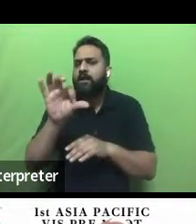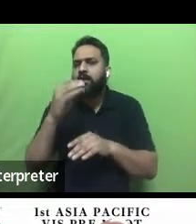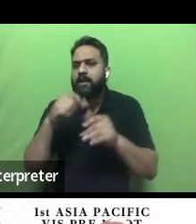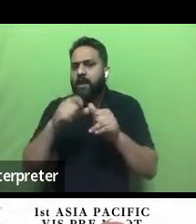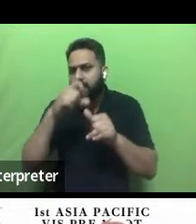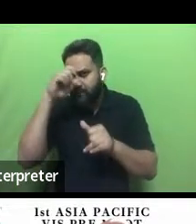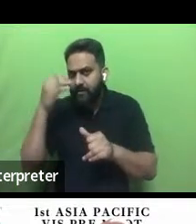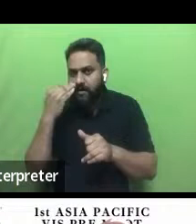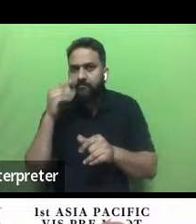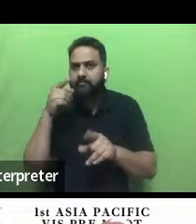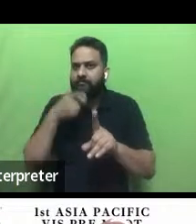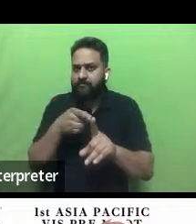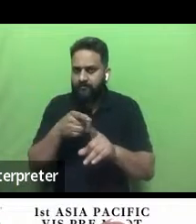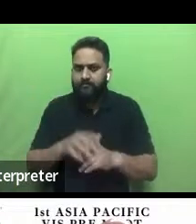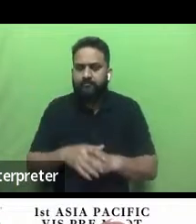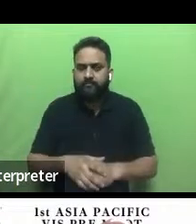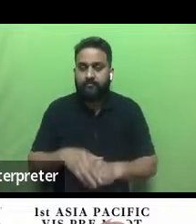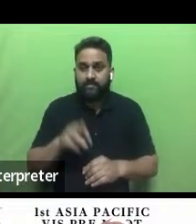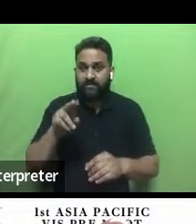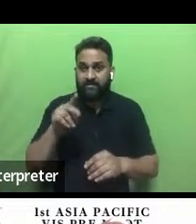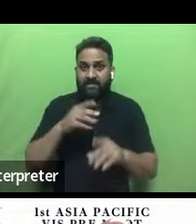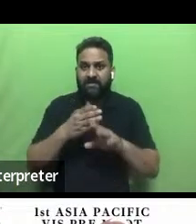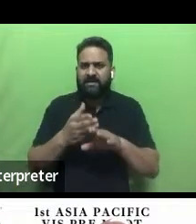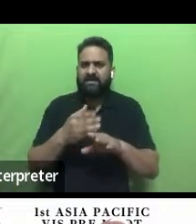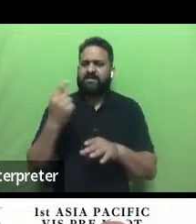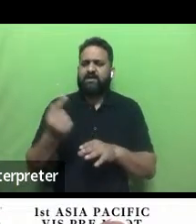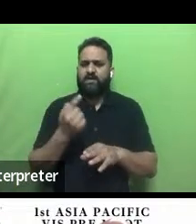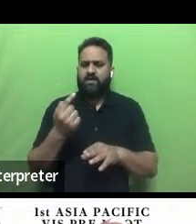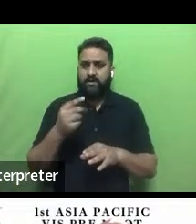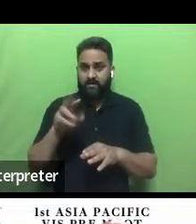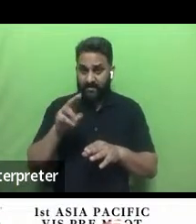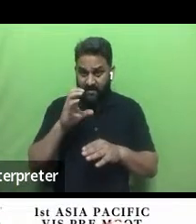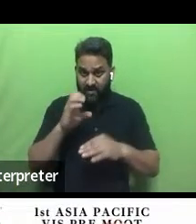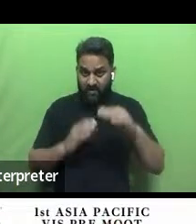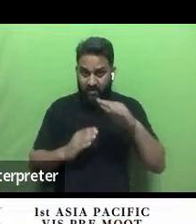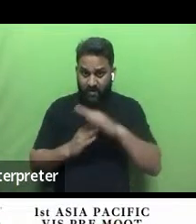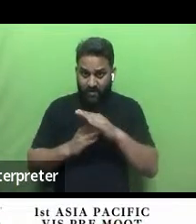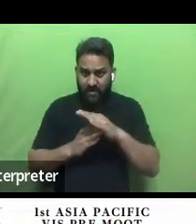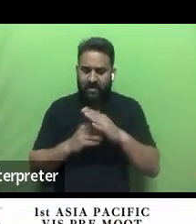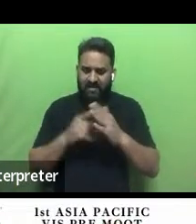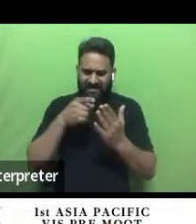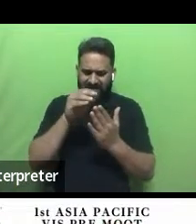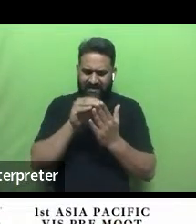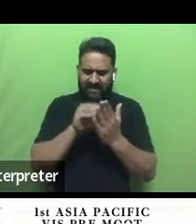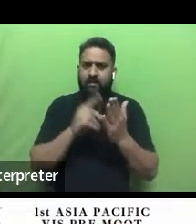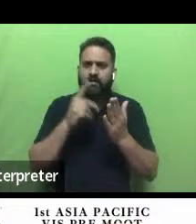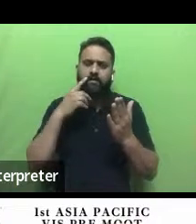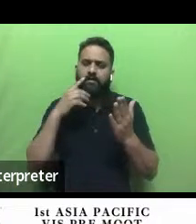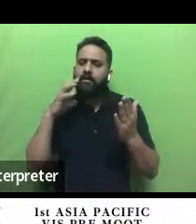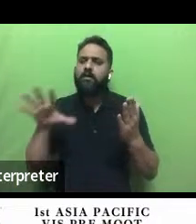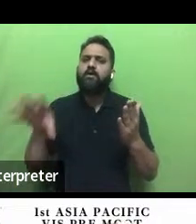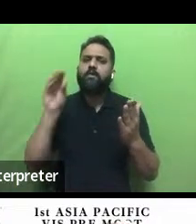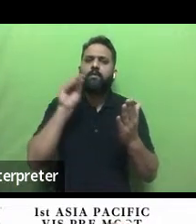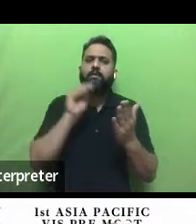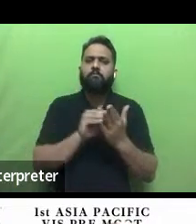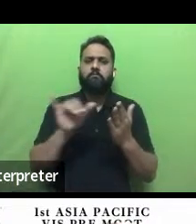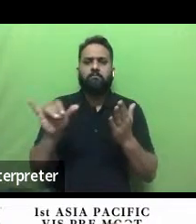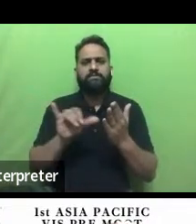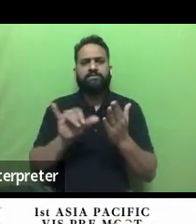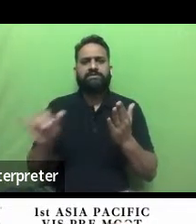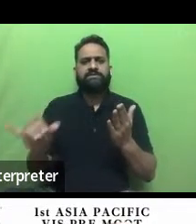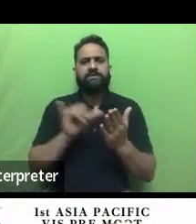would note herein that only the preamble of this contract contained a mirror image of the offer made by the